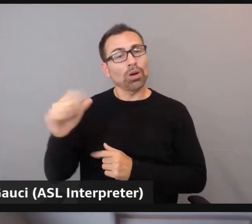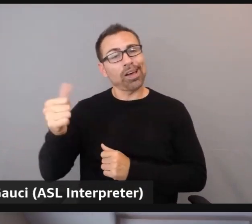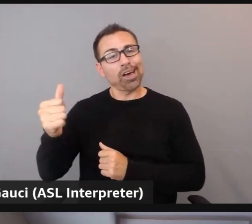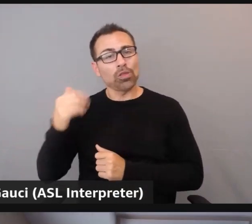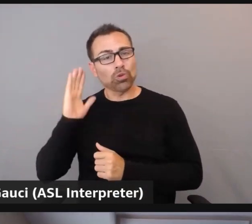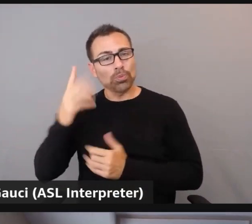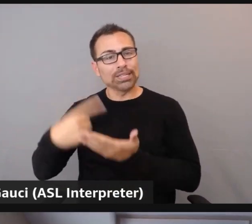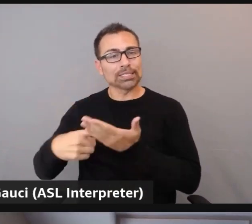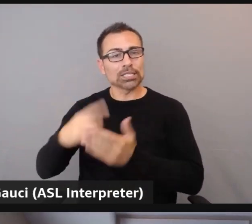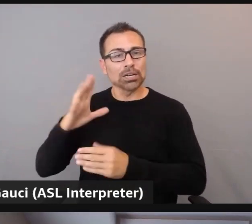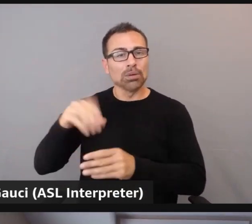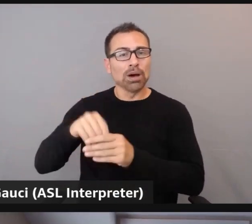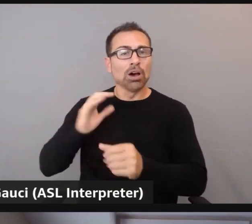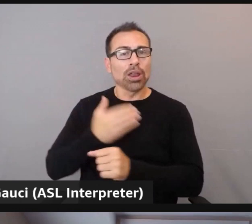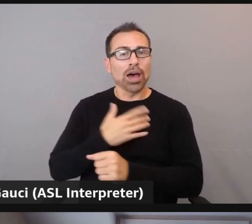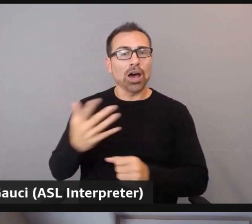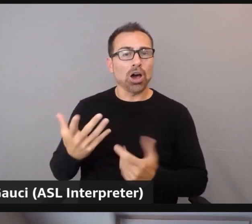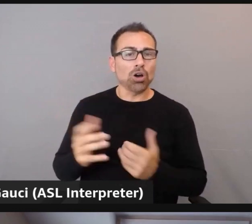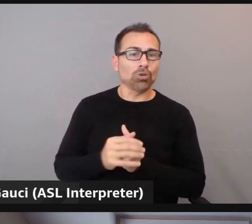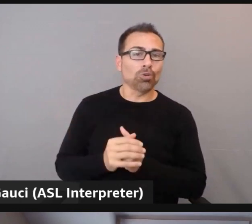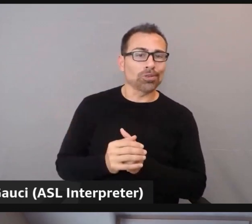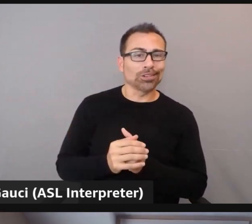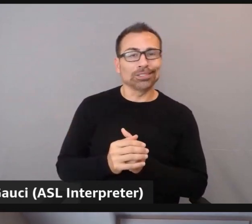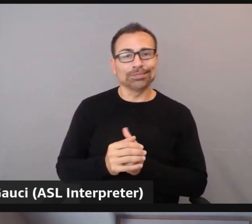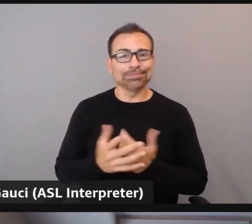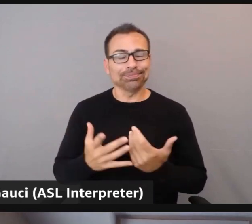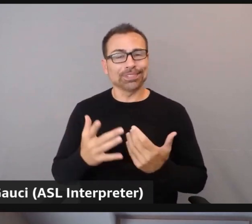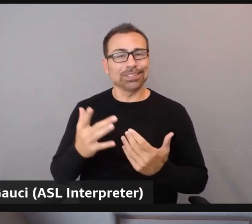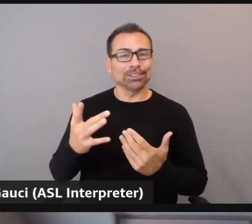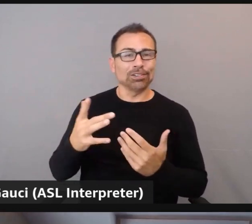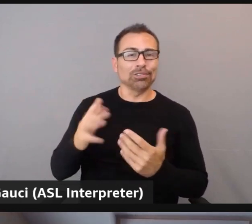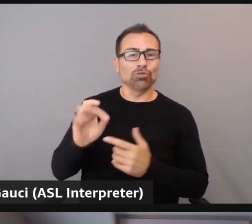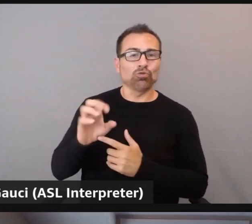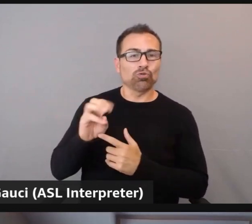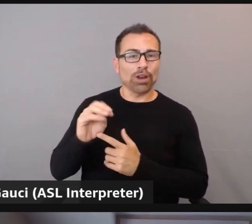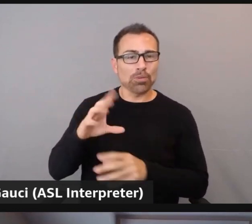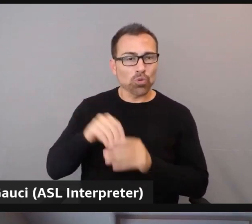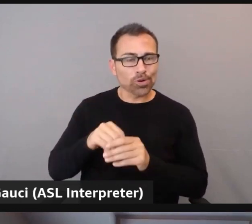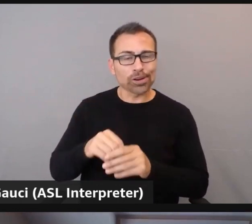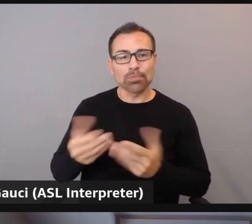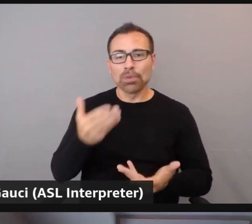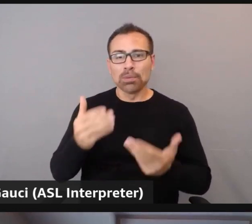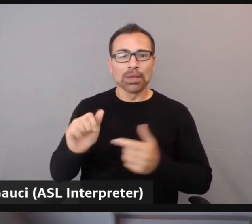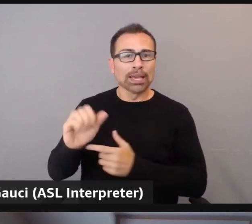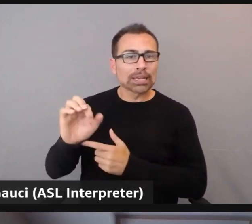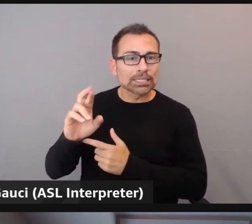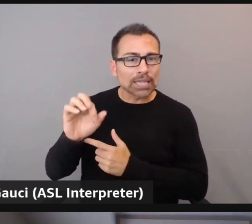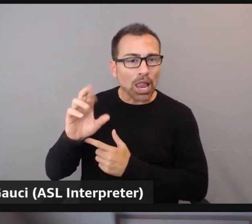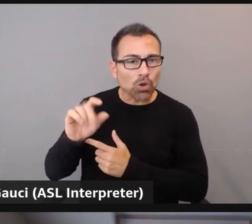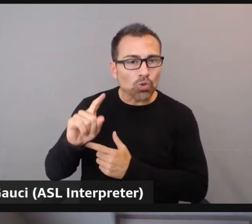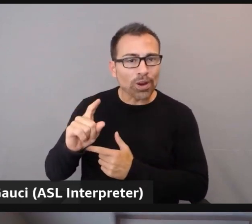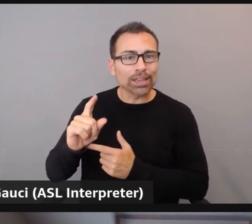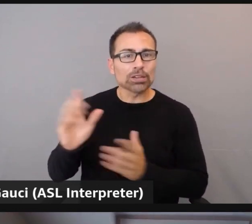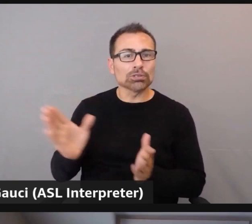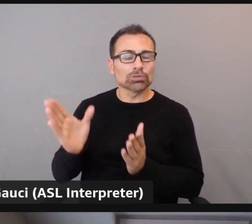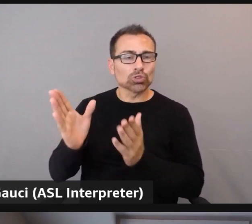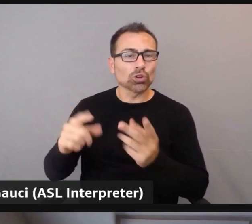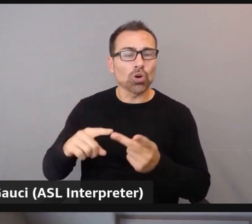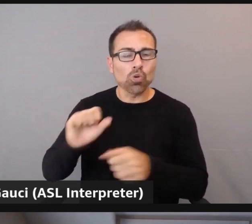as well. So if it's accelerators, if it's working with partners, if it's being able to incubate and develop with our